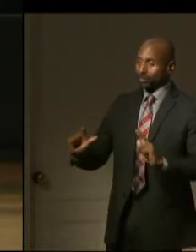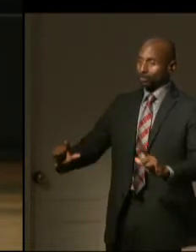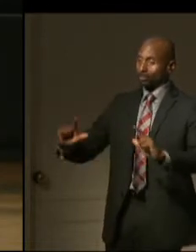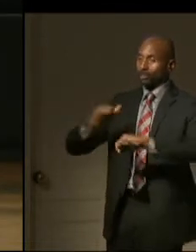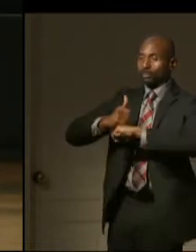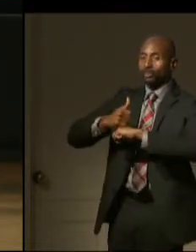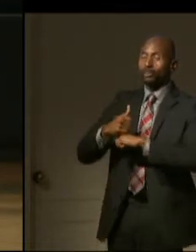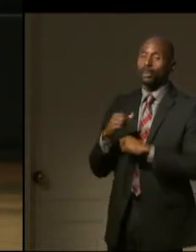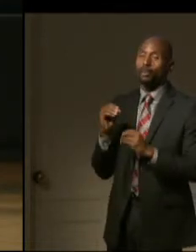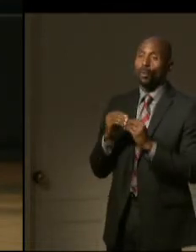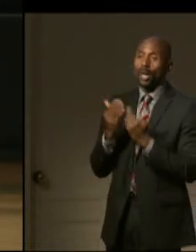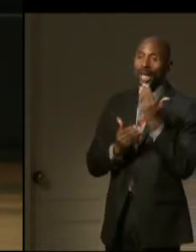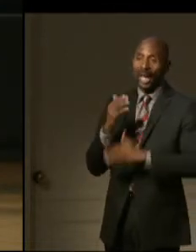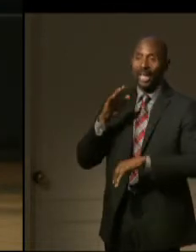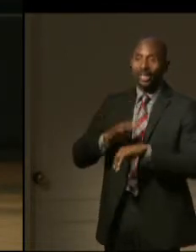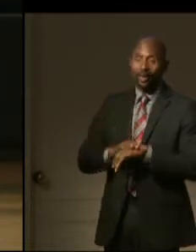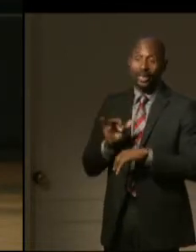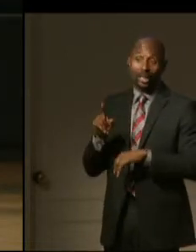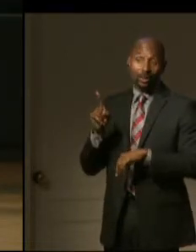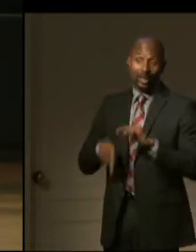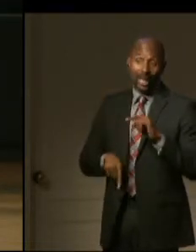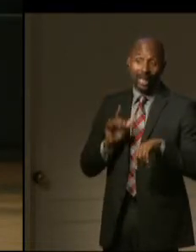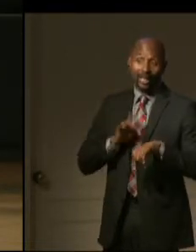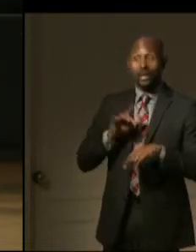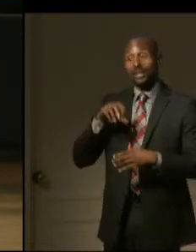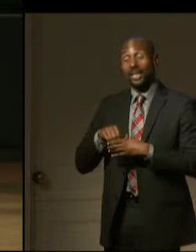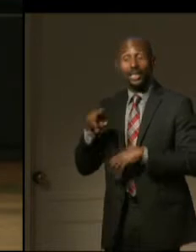touch in nature.